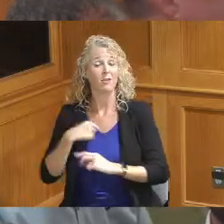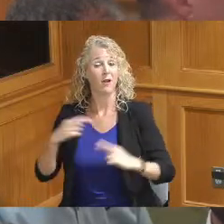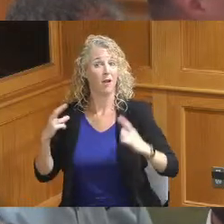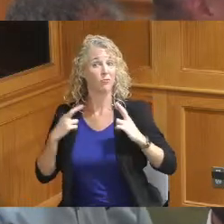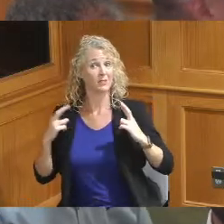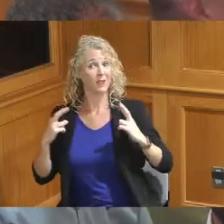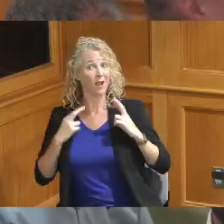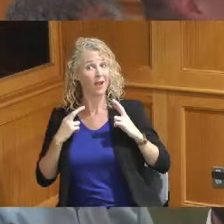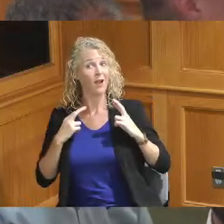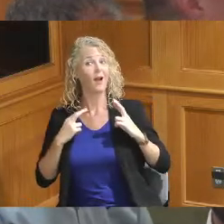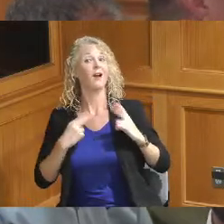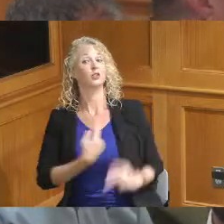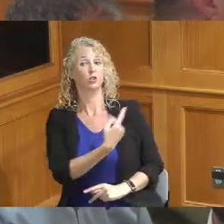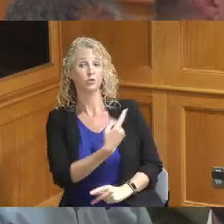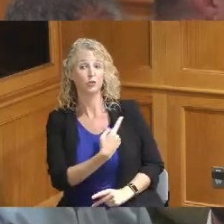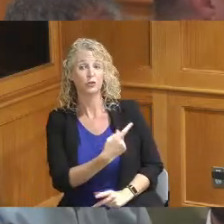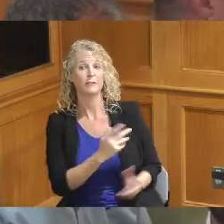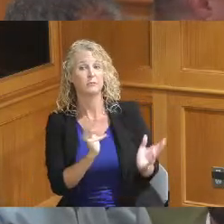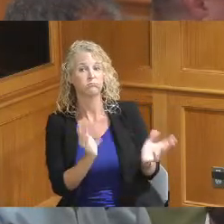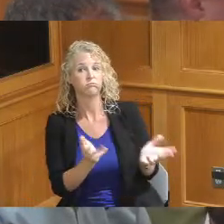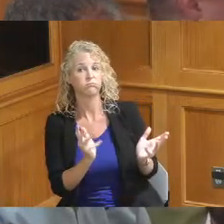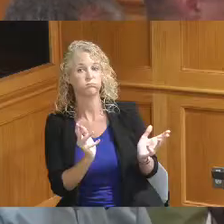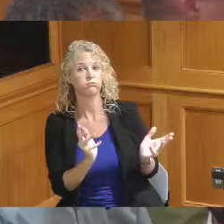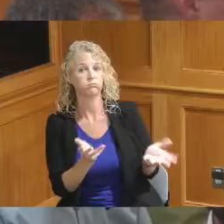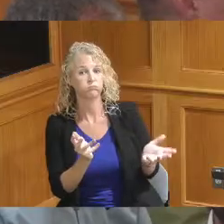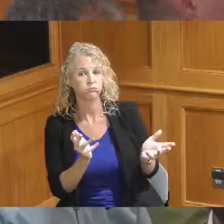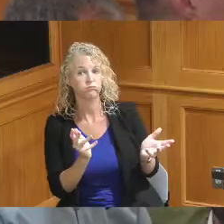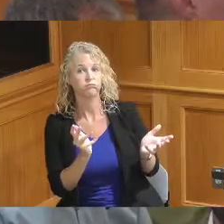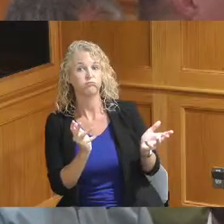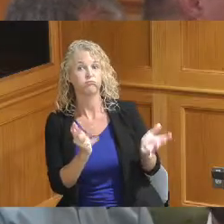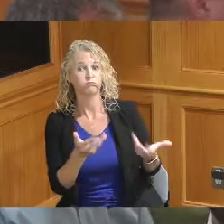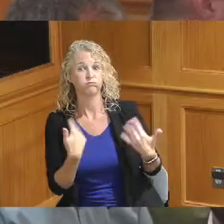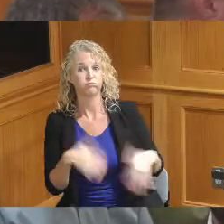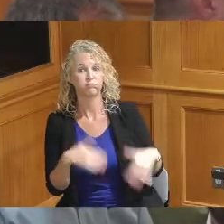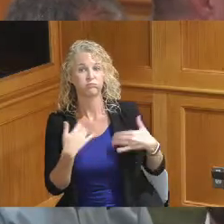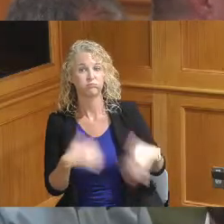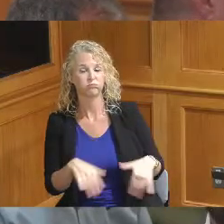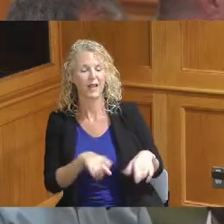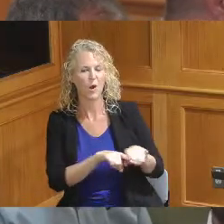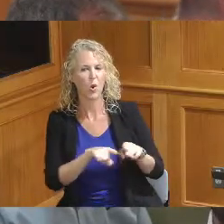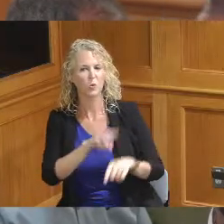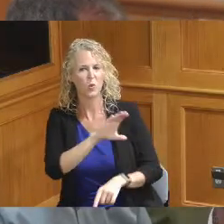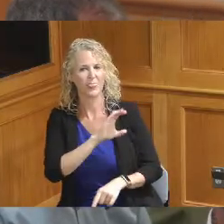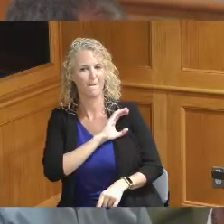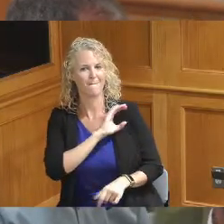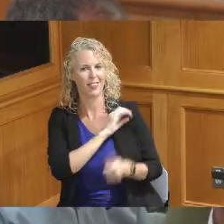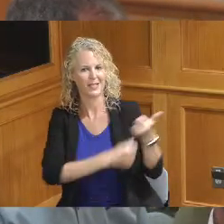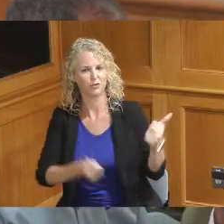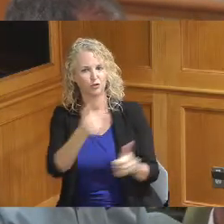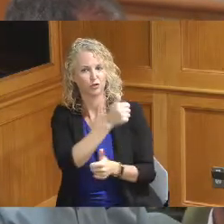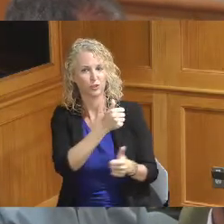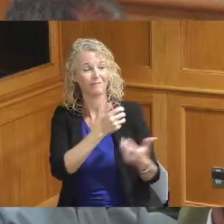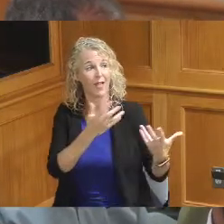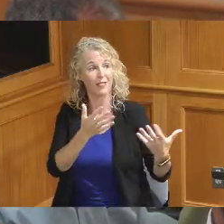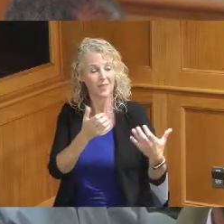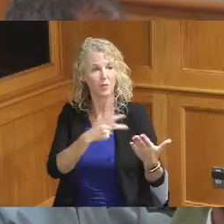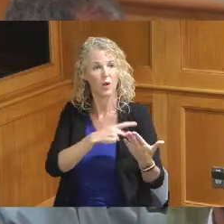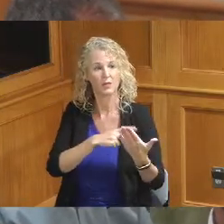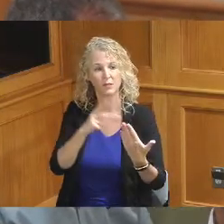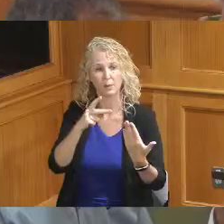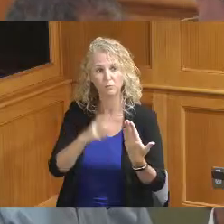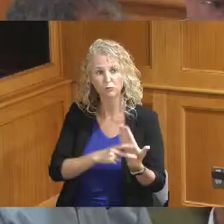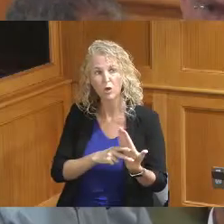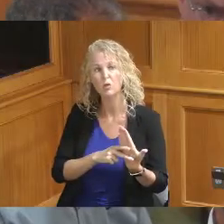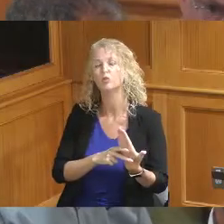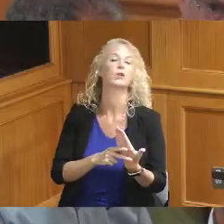long conversation with him and the police chief about what they wanted. And they really wanted a program of